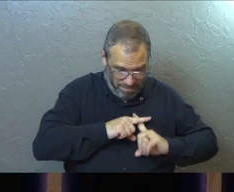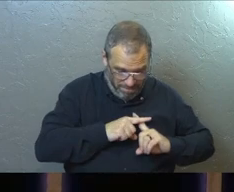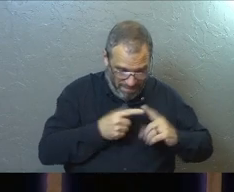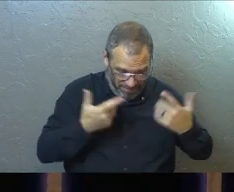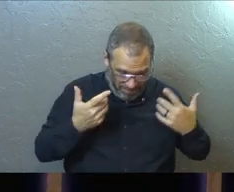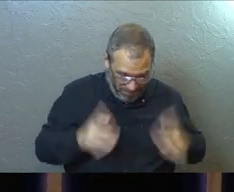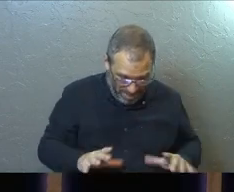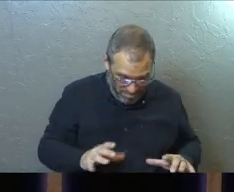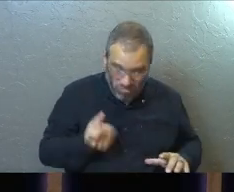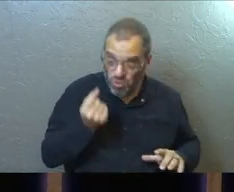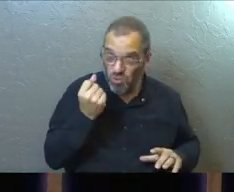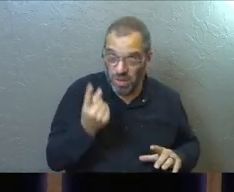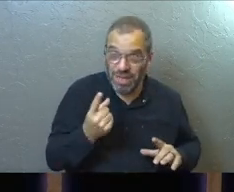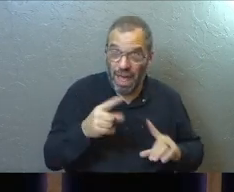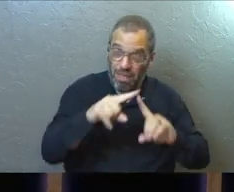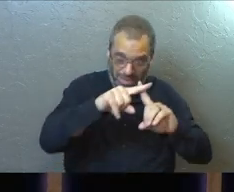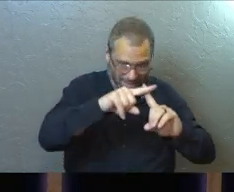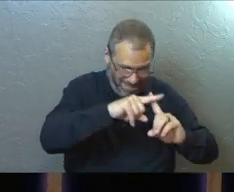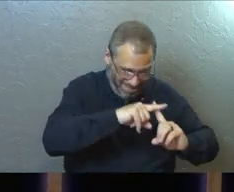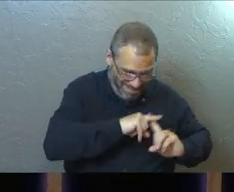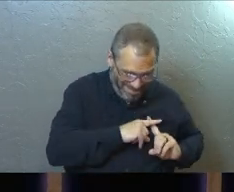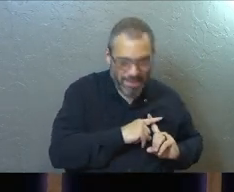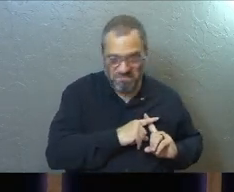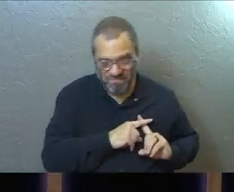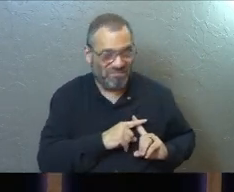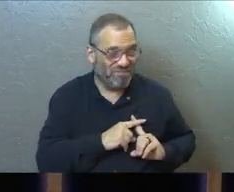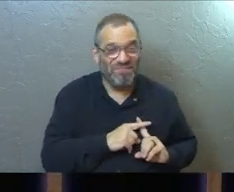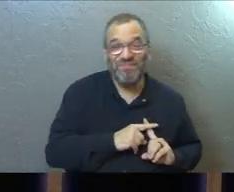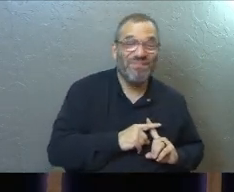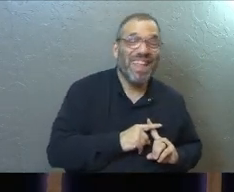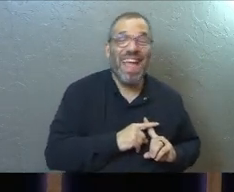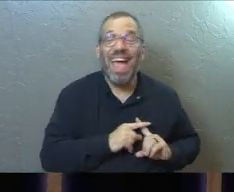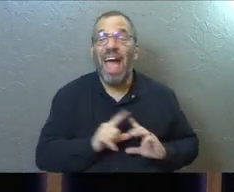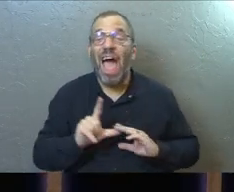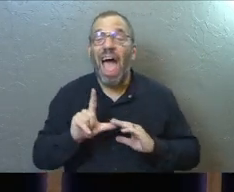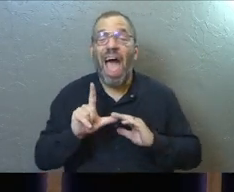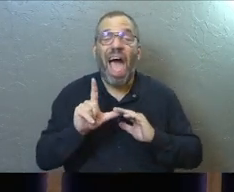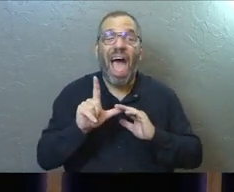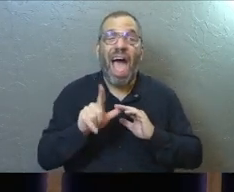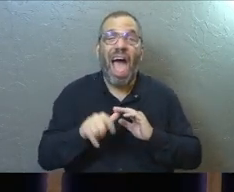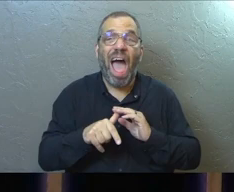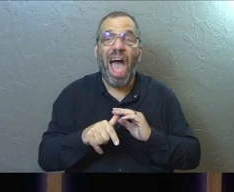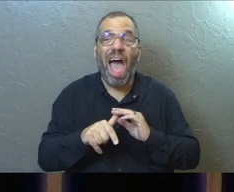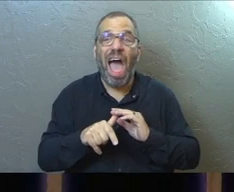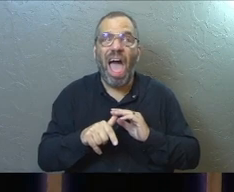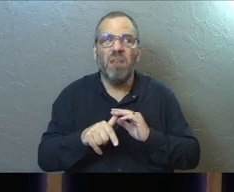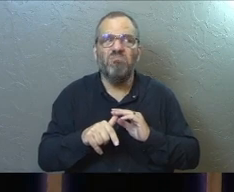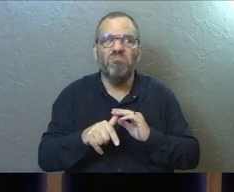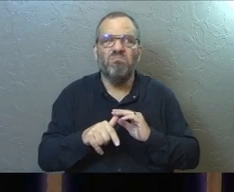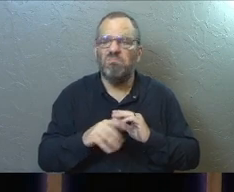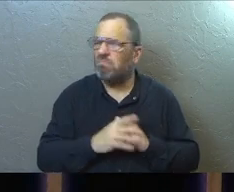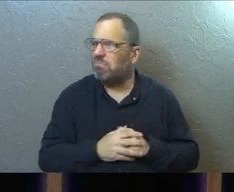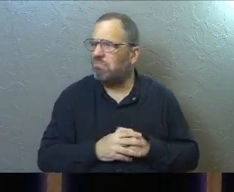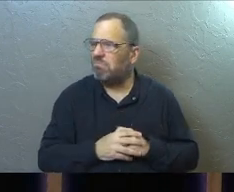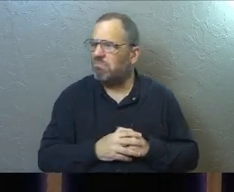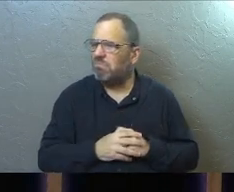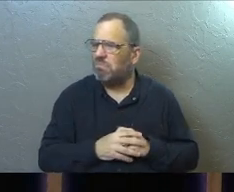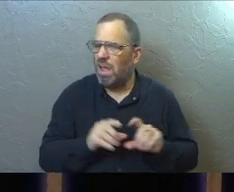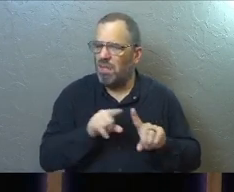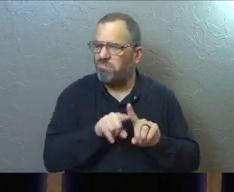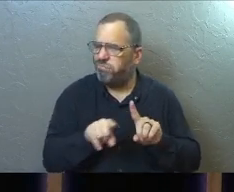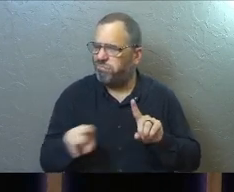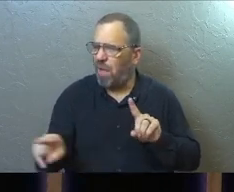Jesus and you understood in the beginning. And after so many years, you don't even know when it happened. You got onto